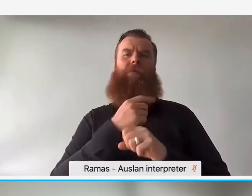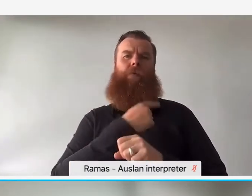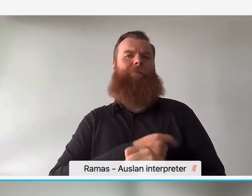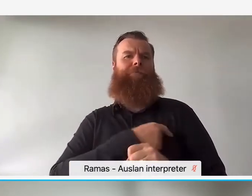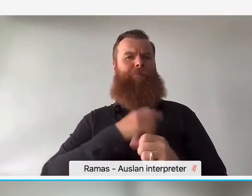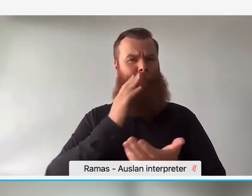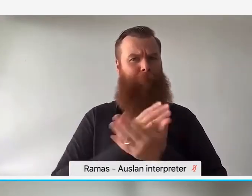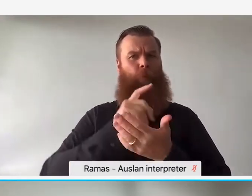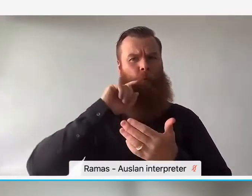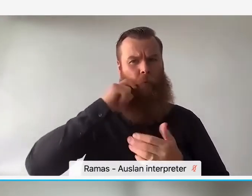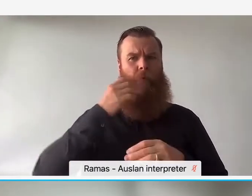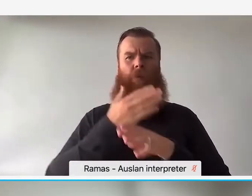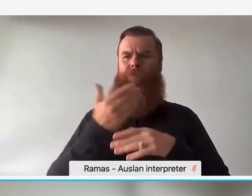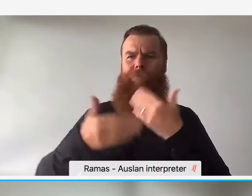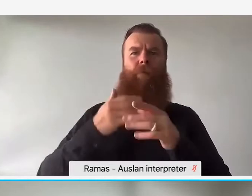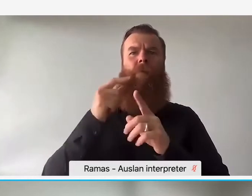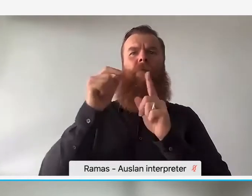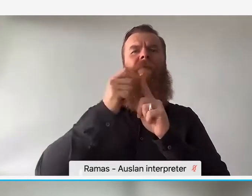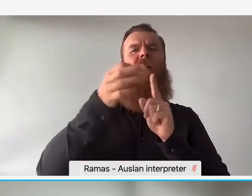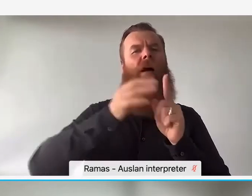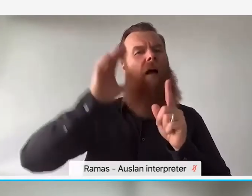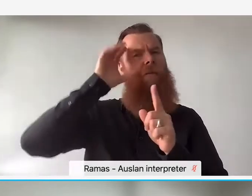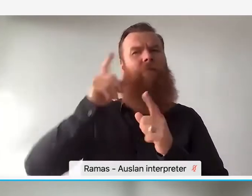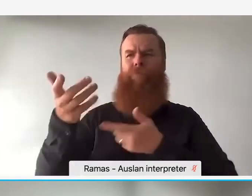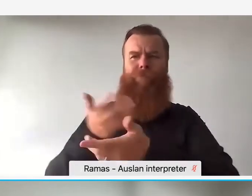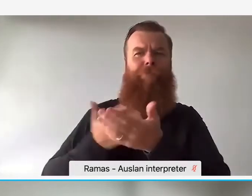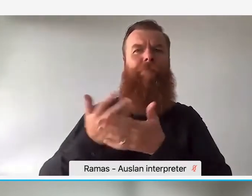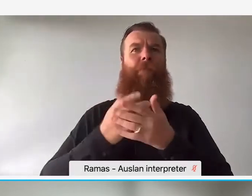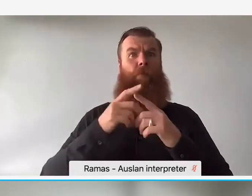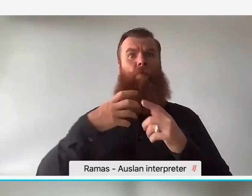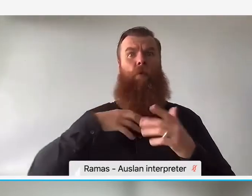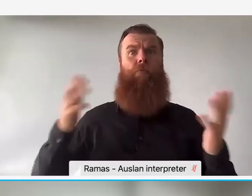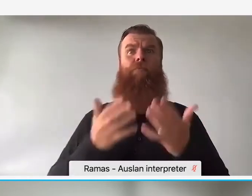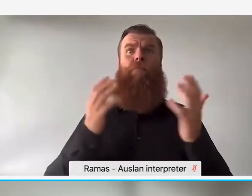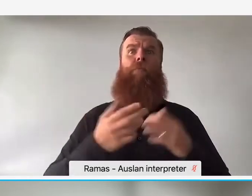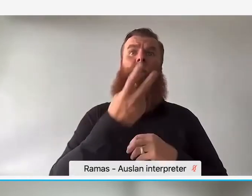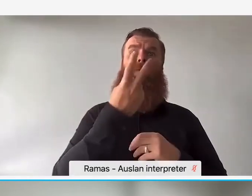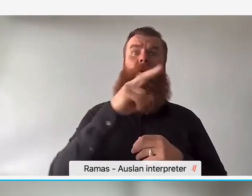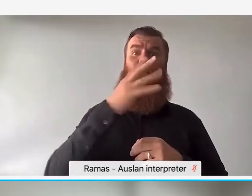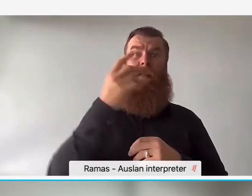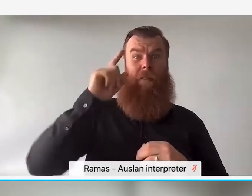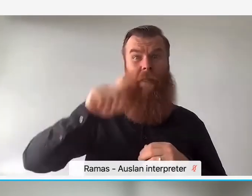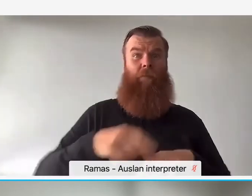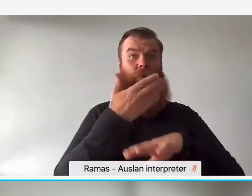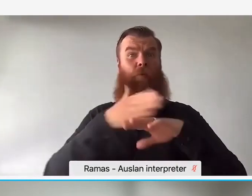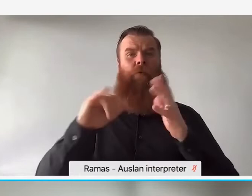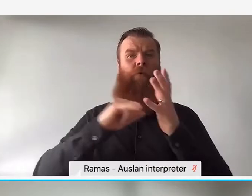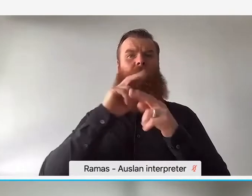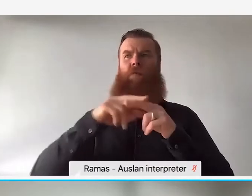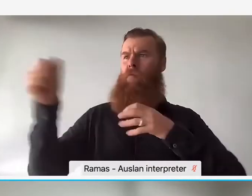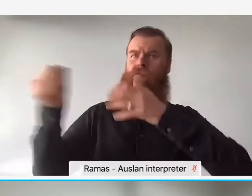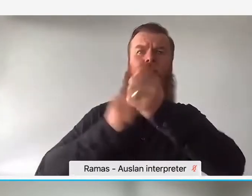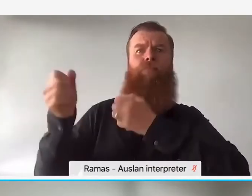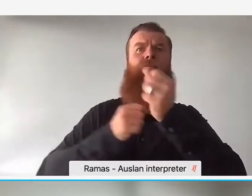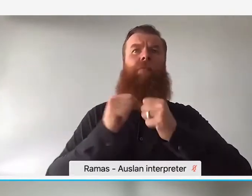workers in Australia to 25,000 by March 2022. So a key part of our work is